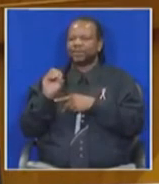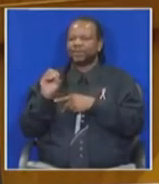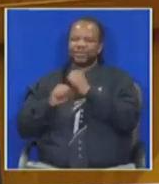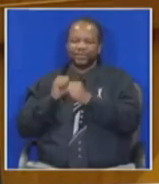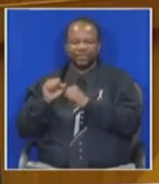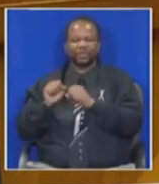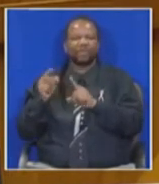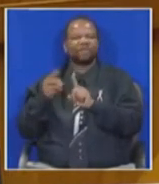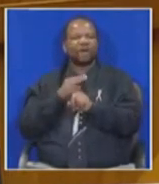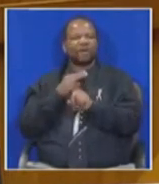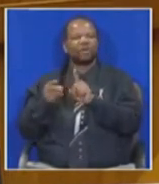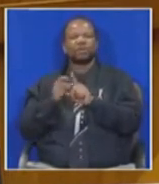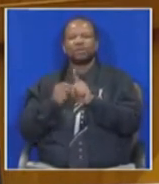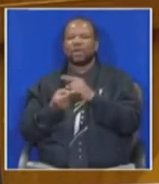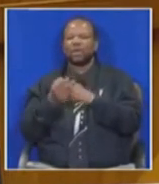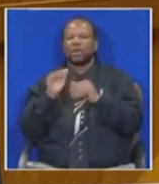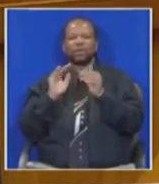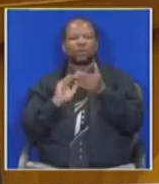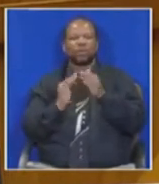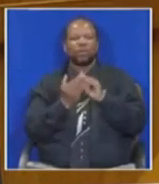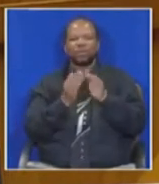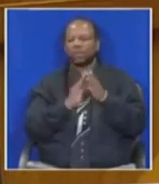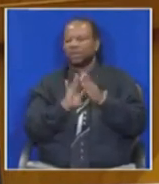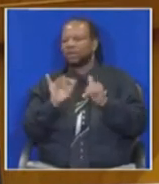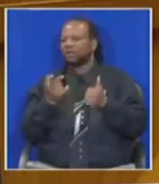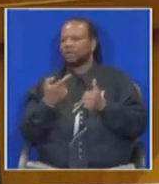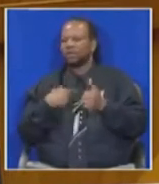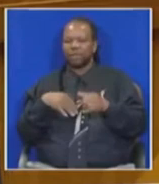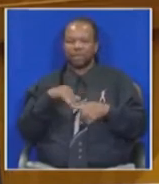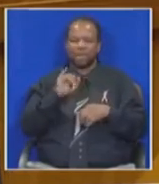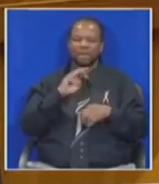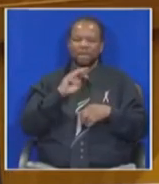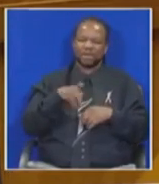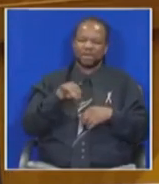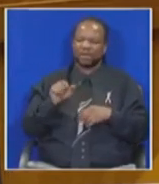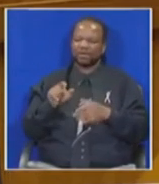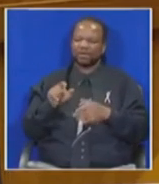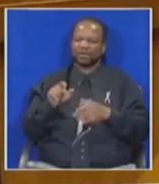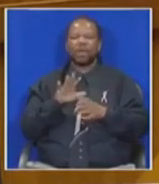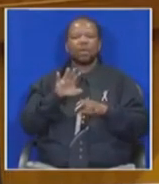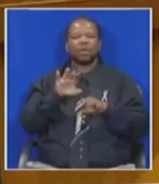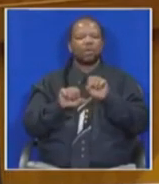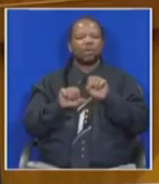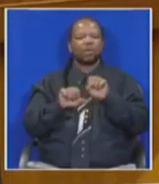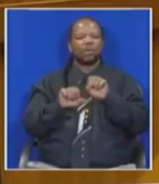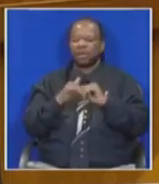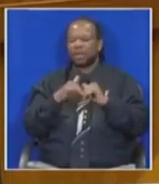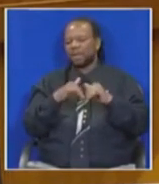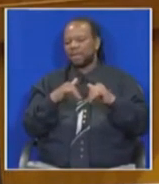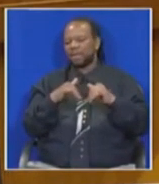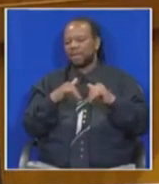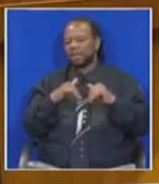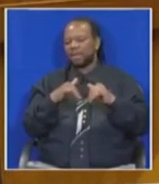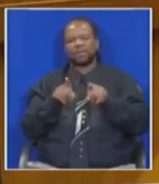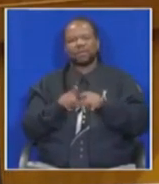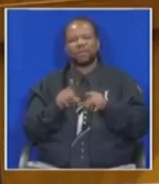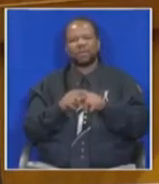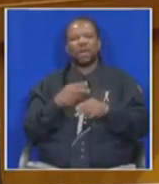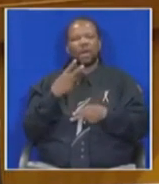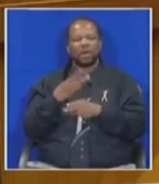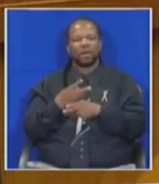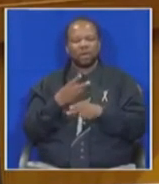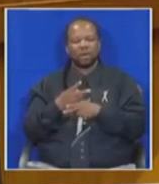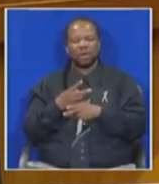perpetrated against communities through imperialism, colonialism, and apartheid, and that cycles of violence